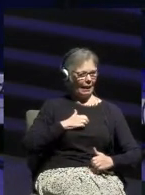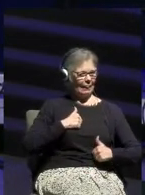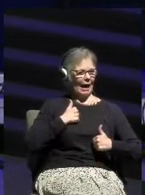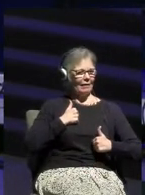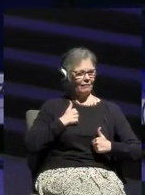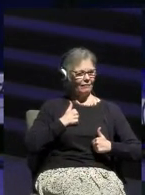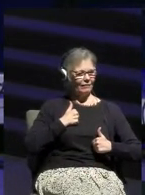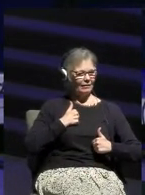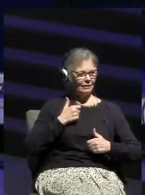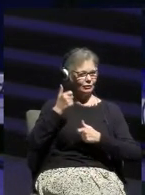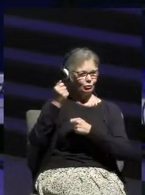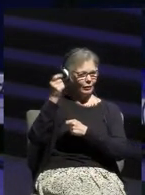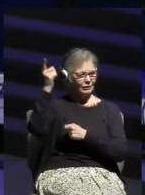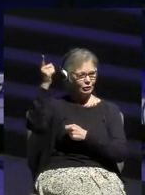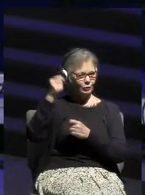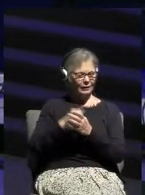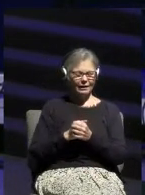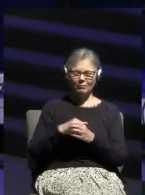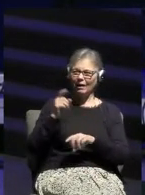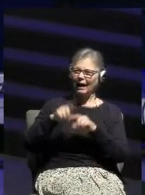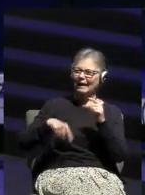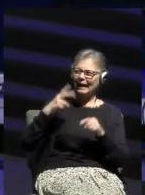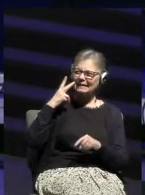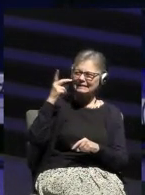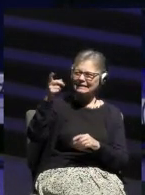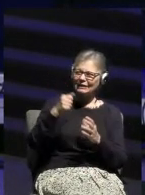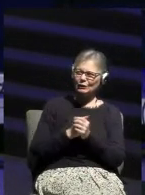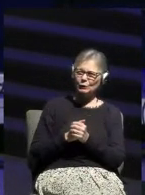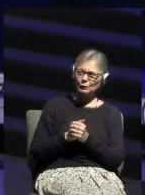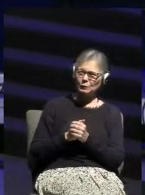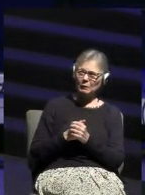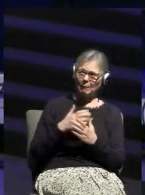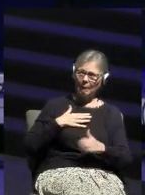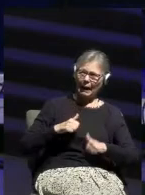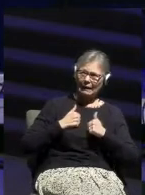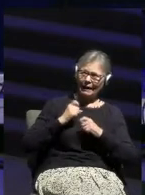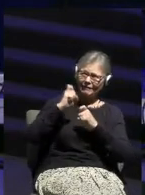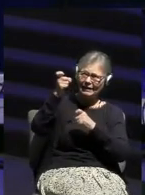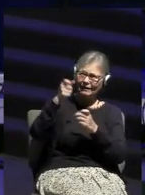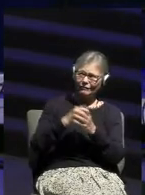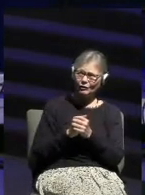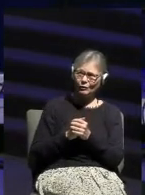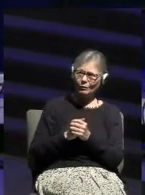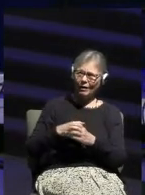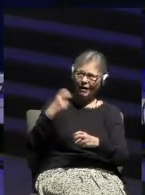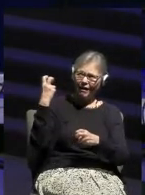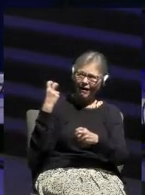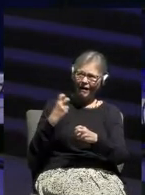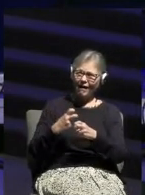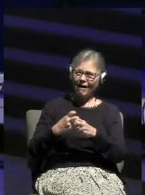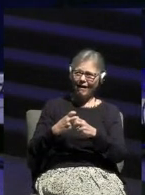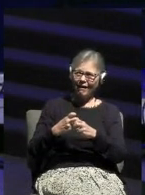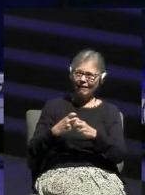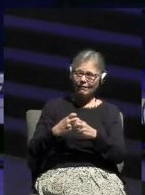life to an invisible God can seem a bit abstract if it's